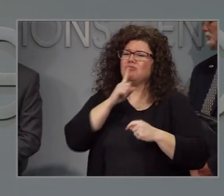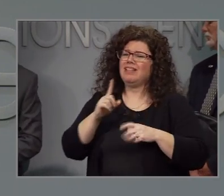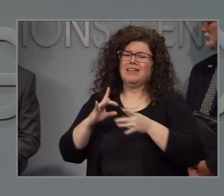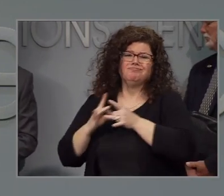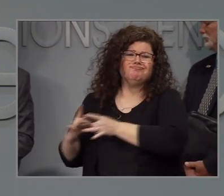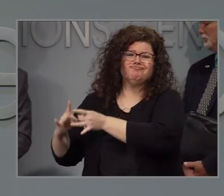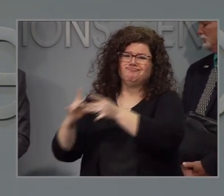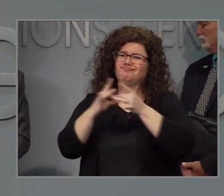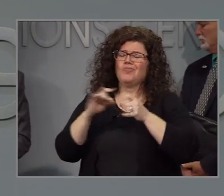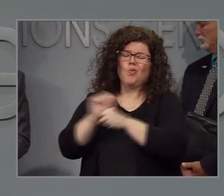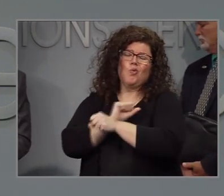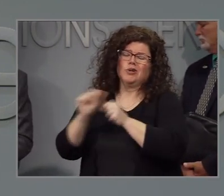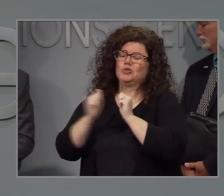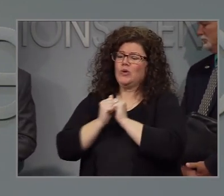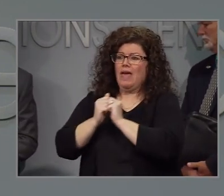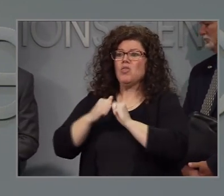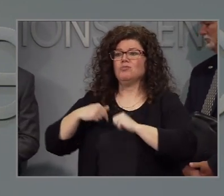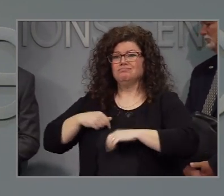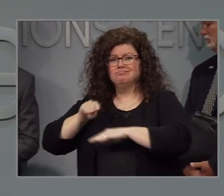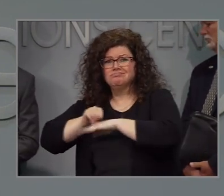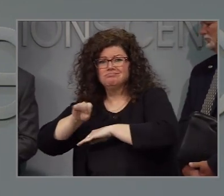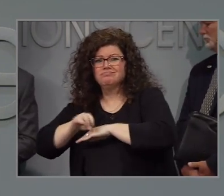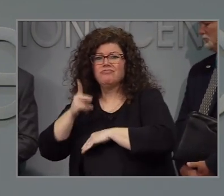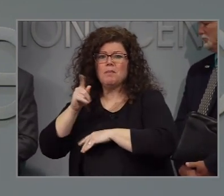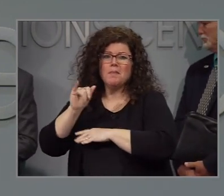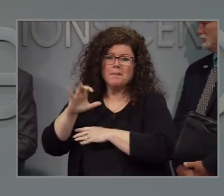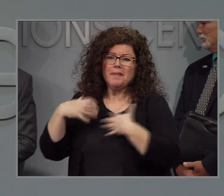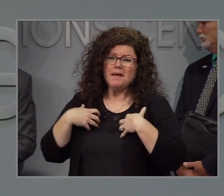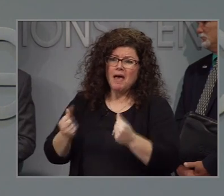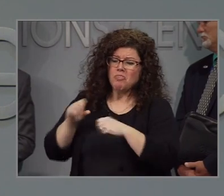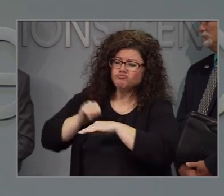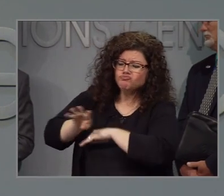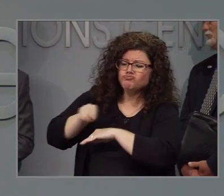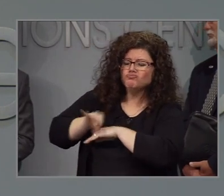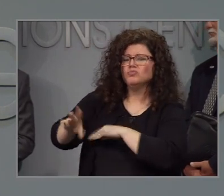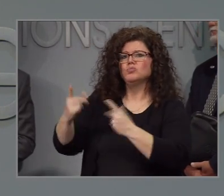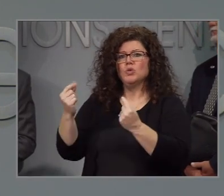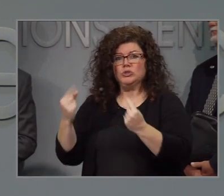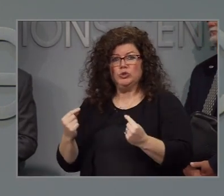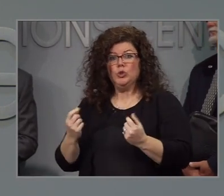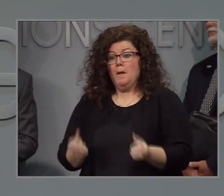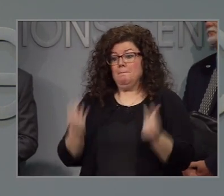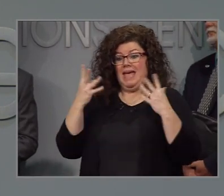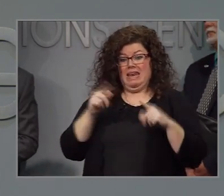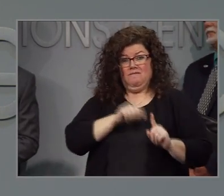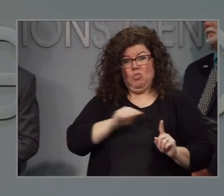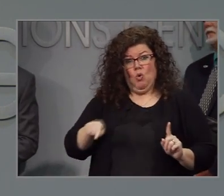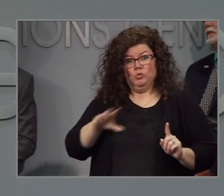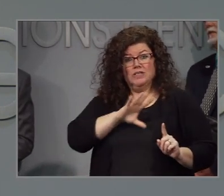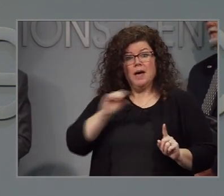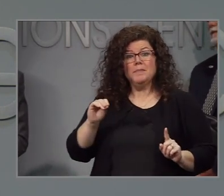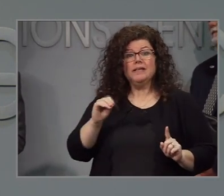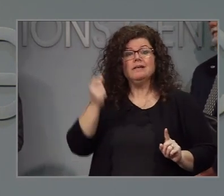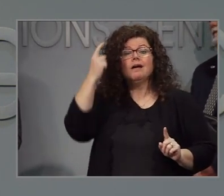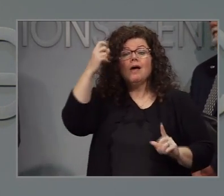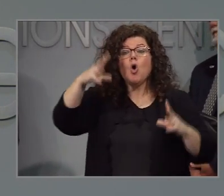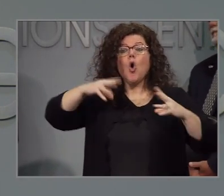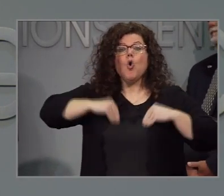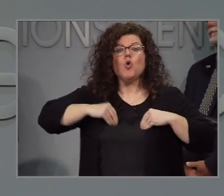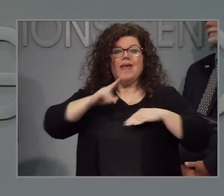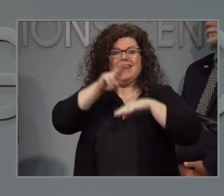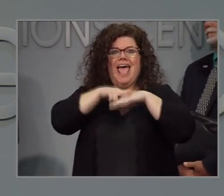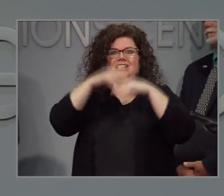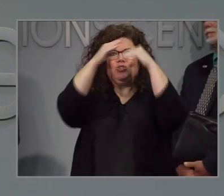effort. We want to provide guidance from the public health department. And what I would say is that many of these companies are national companies and have learned a